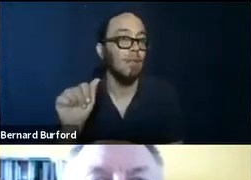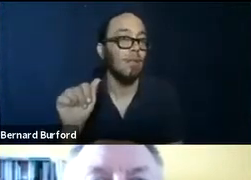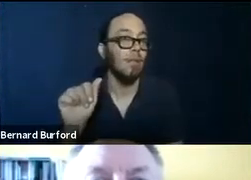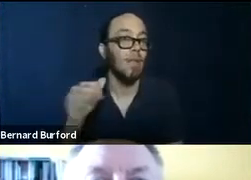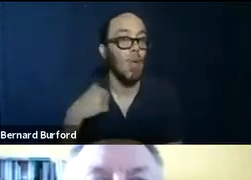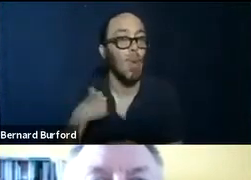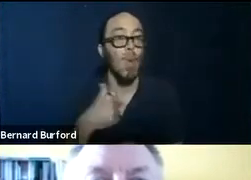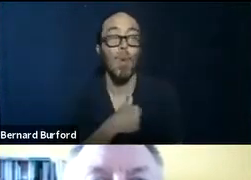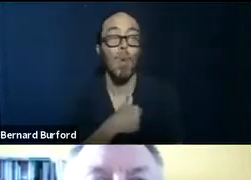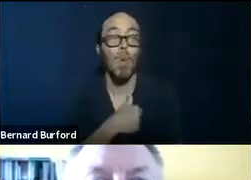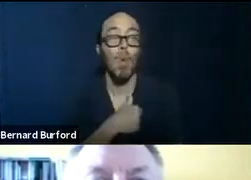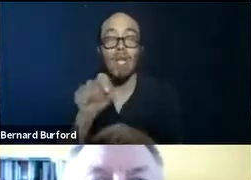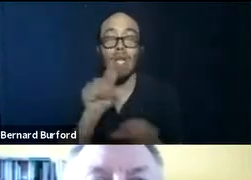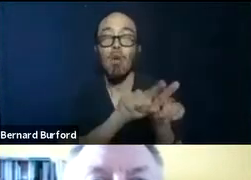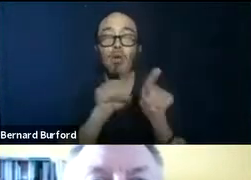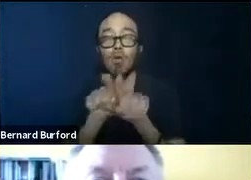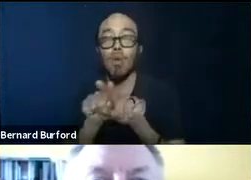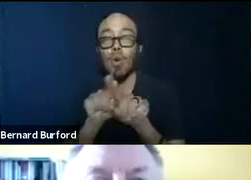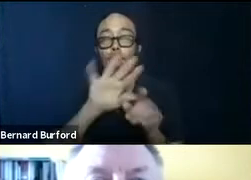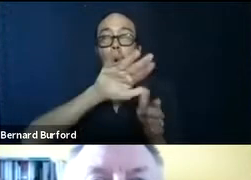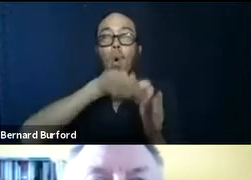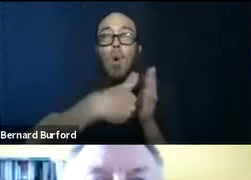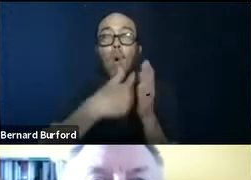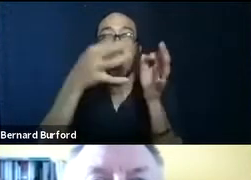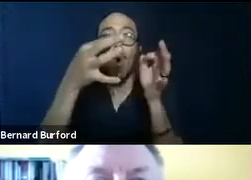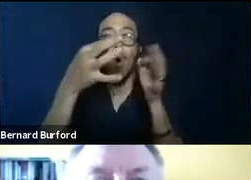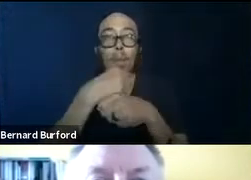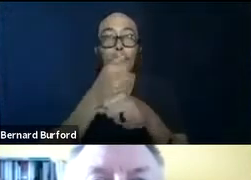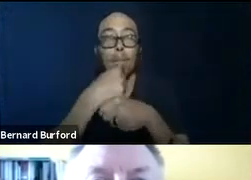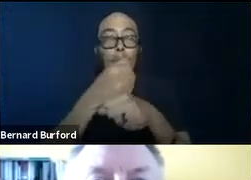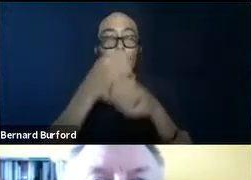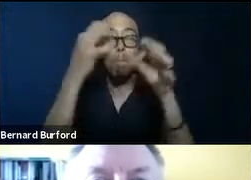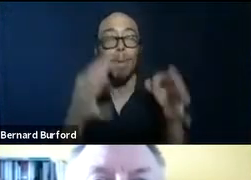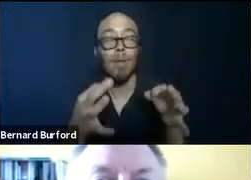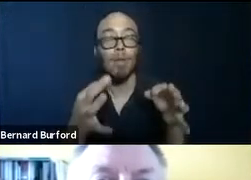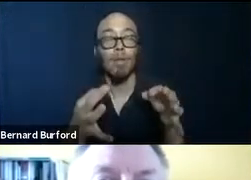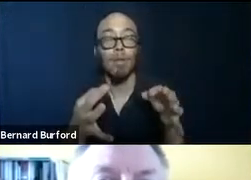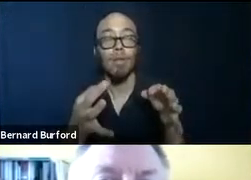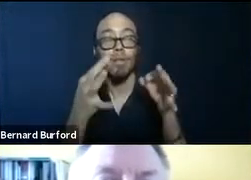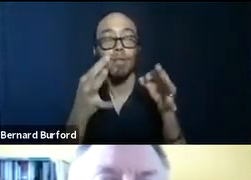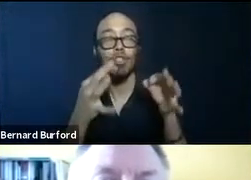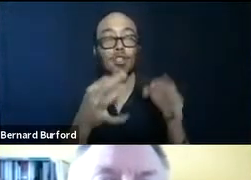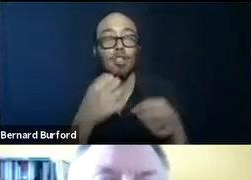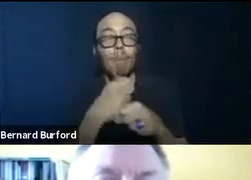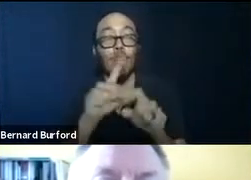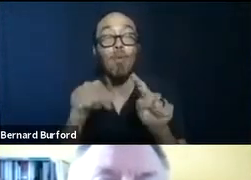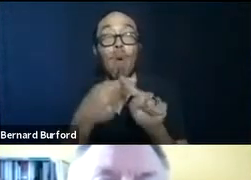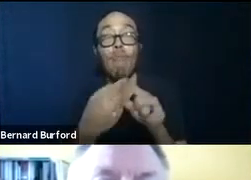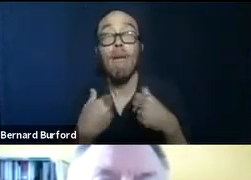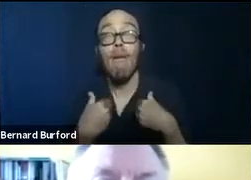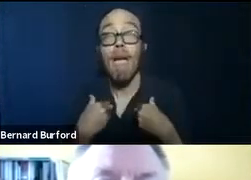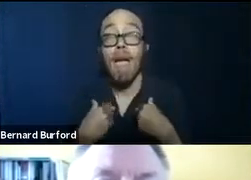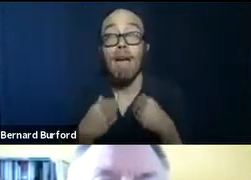need also that all decision makers, when they have press conferences, should be